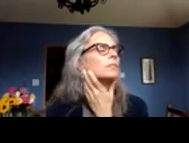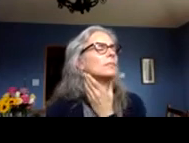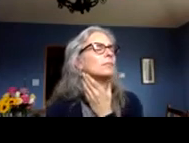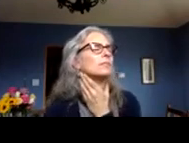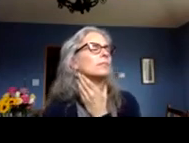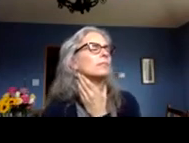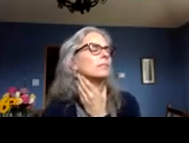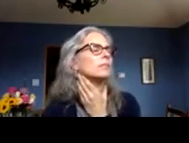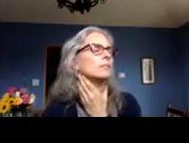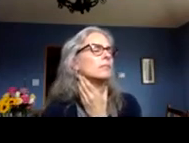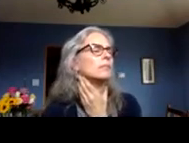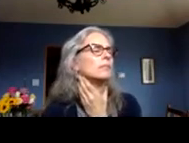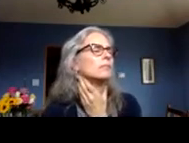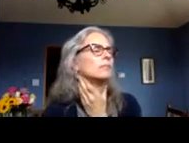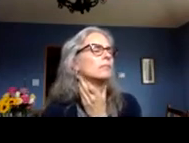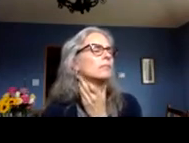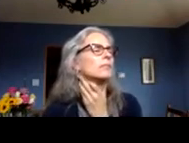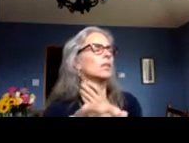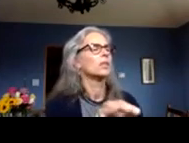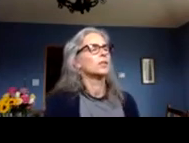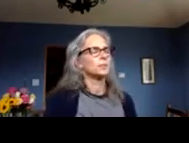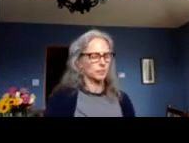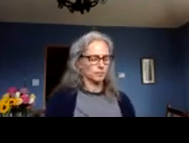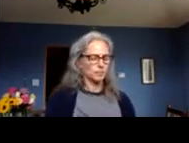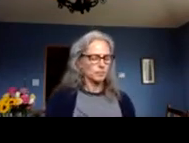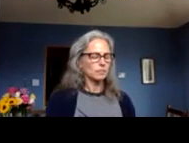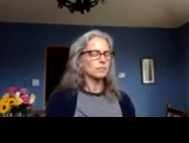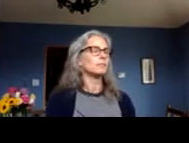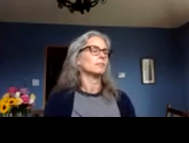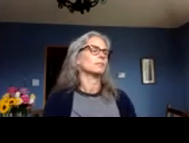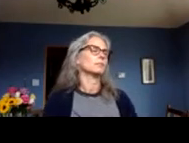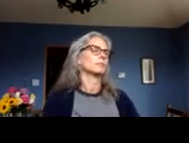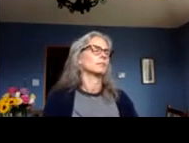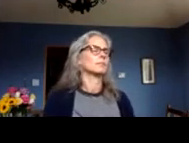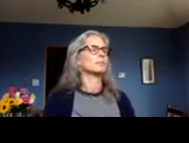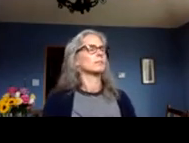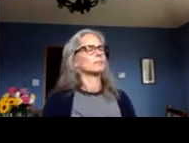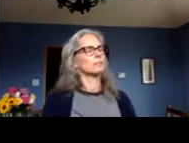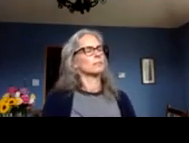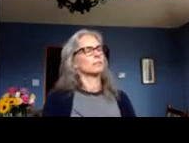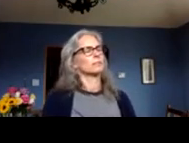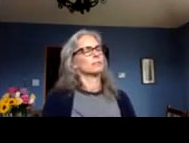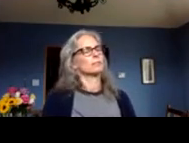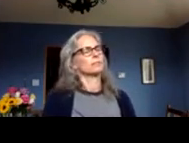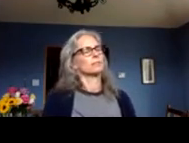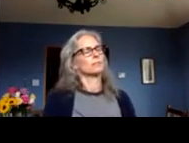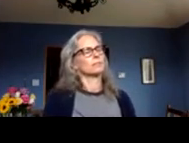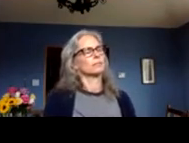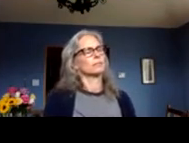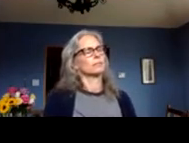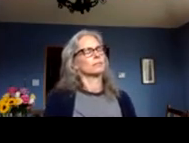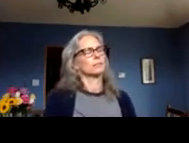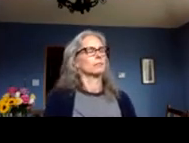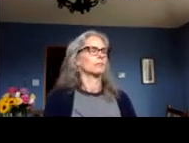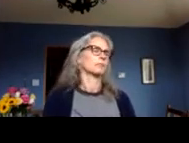don't want it. So I'm not going to go deep into these steps here, especially if you don't have any other classrooms yet, or if you're not part of any other classrooms. They don't make a whole lot of sense